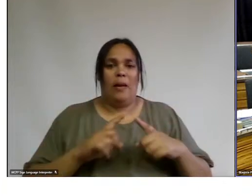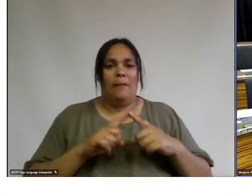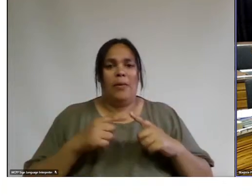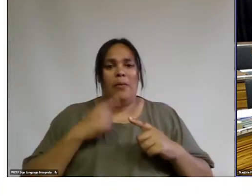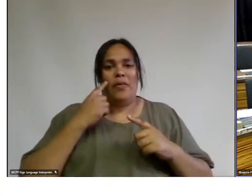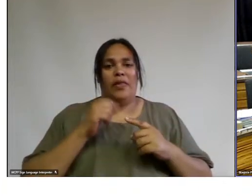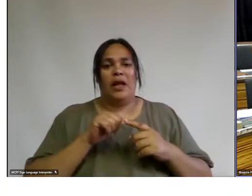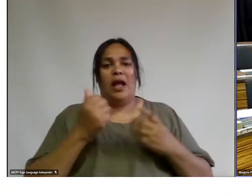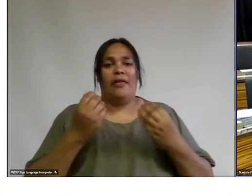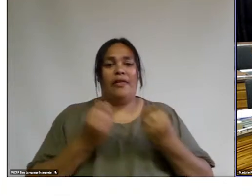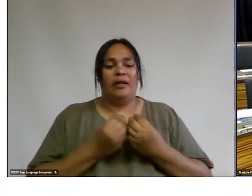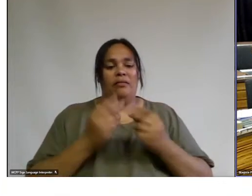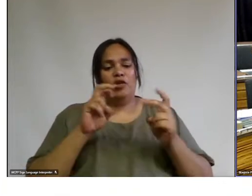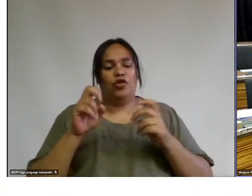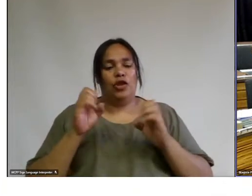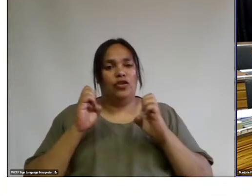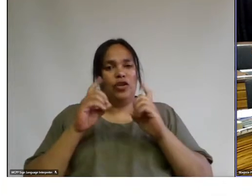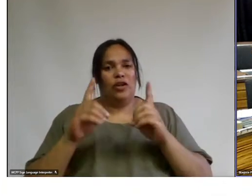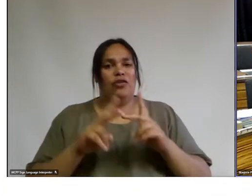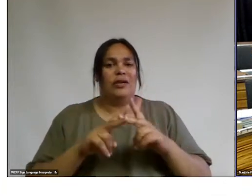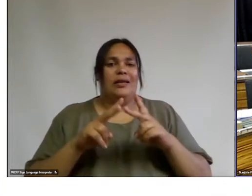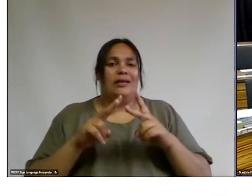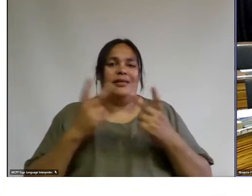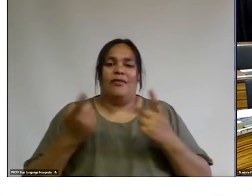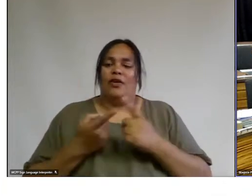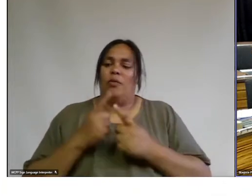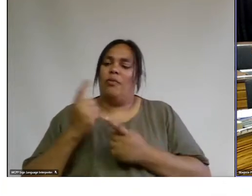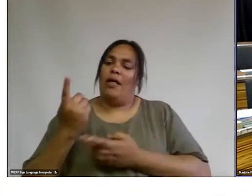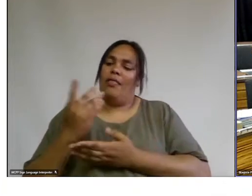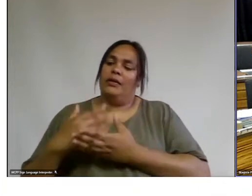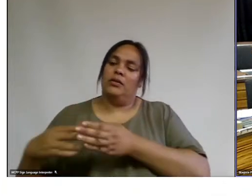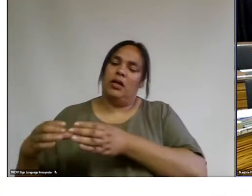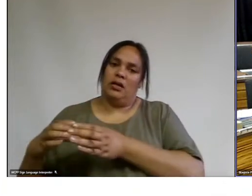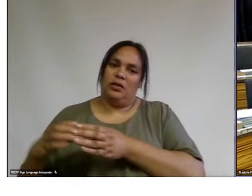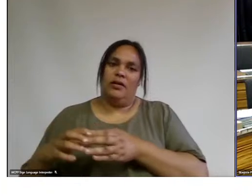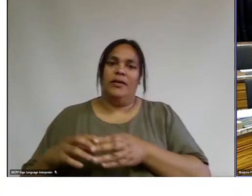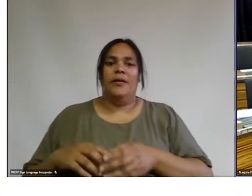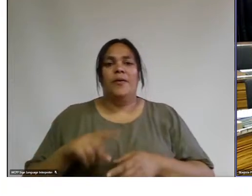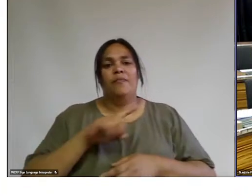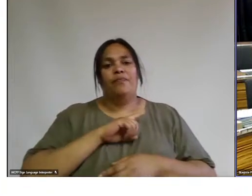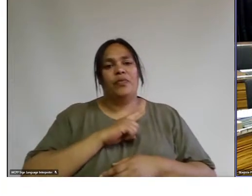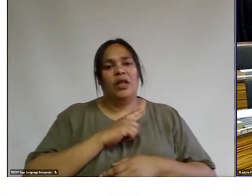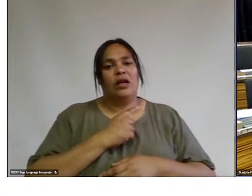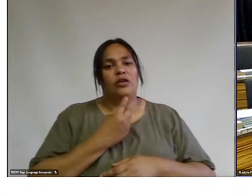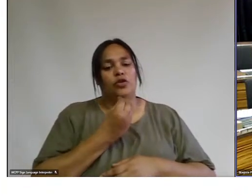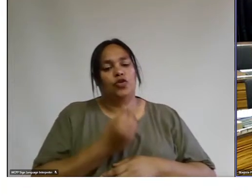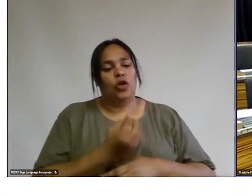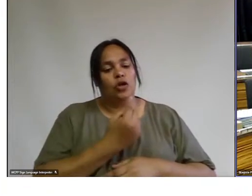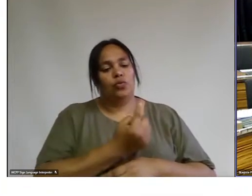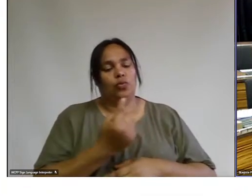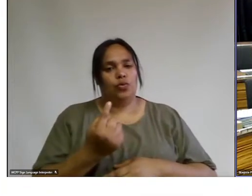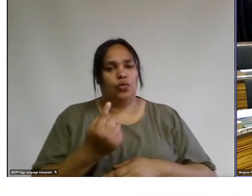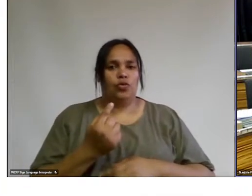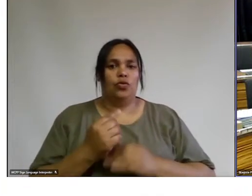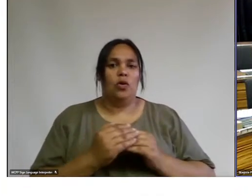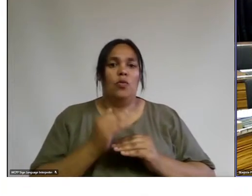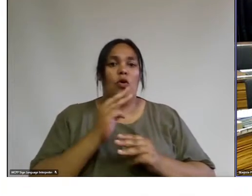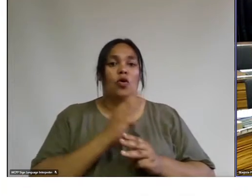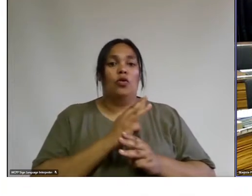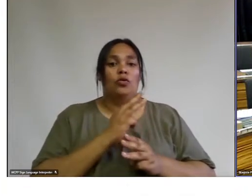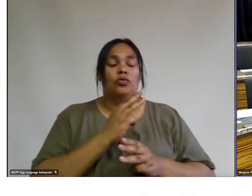issue with education that is perhaps different from other sectors is that because every child, as most children, have